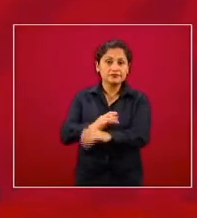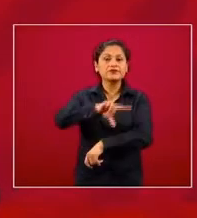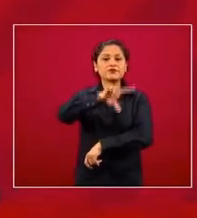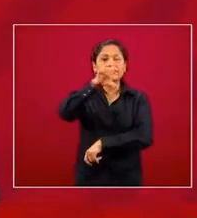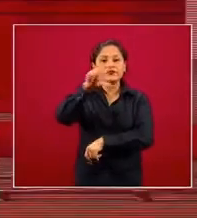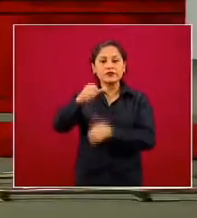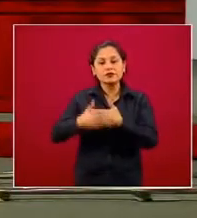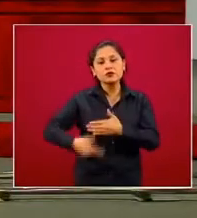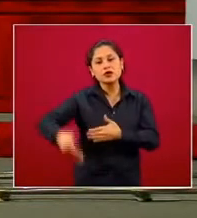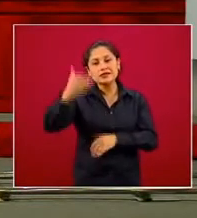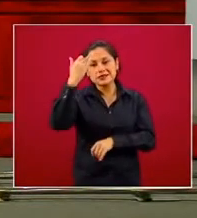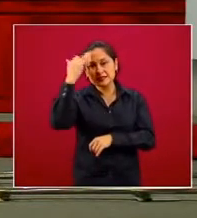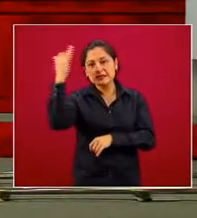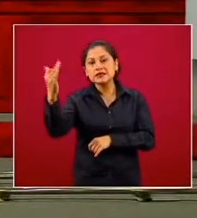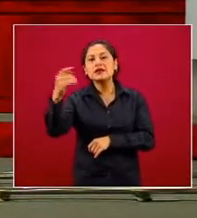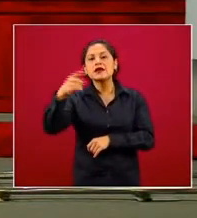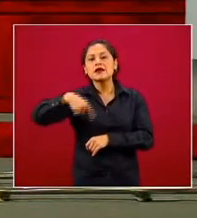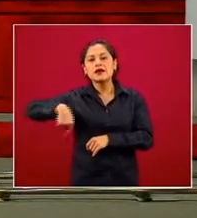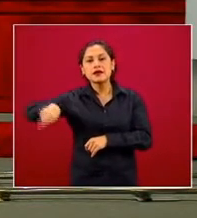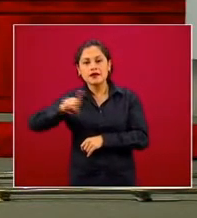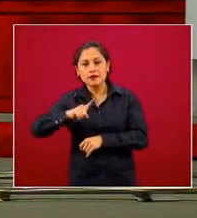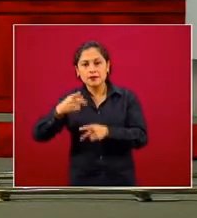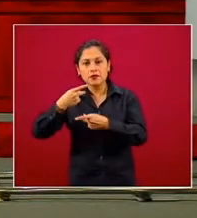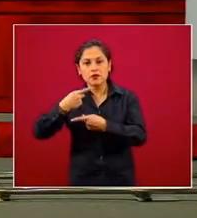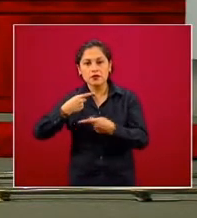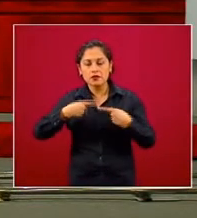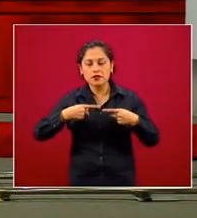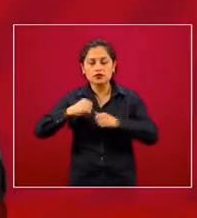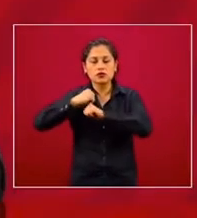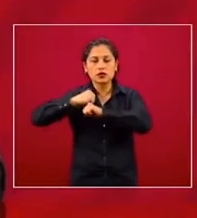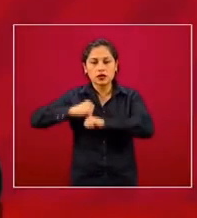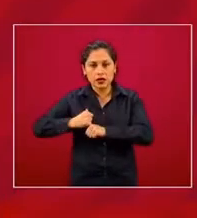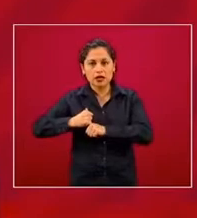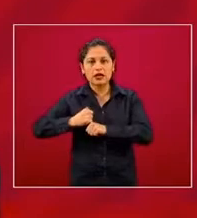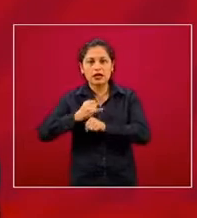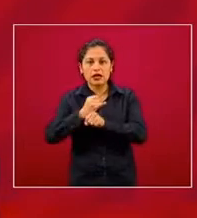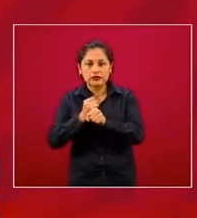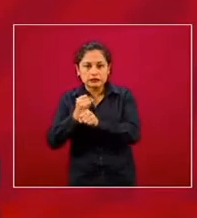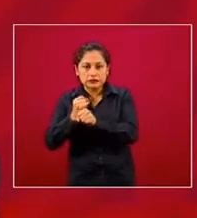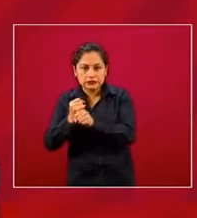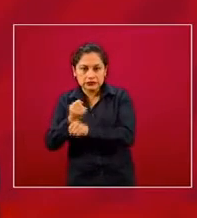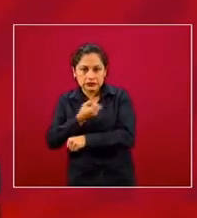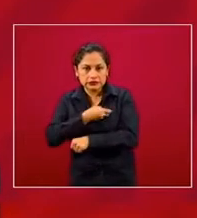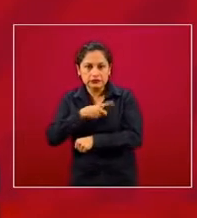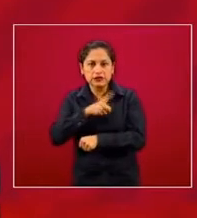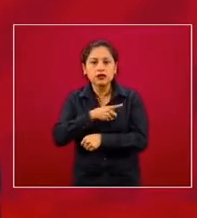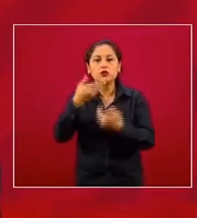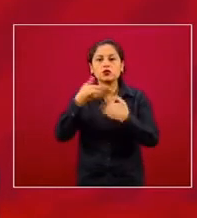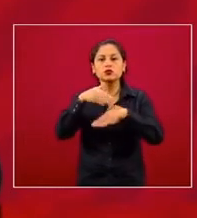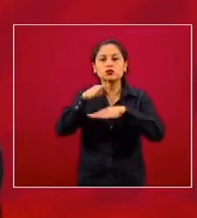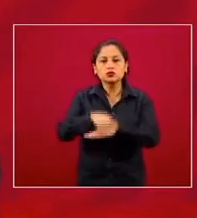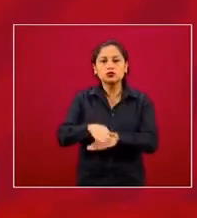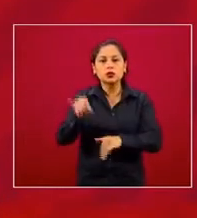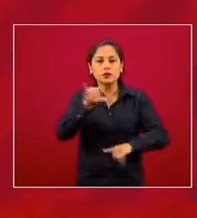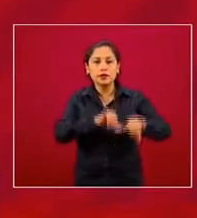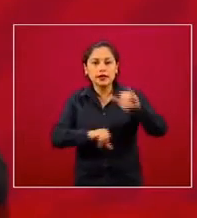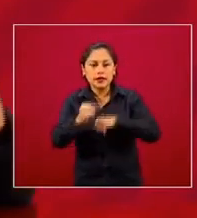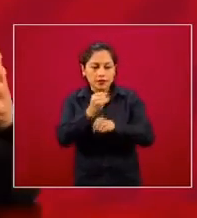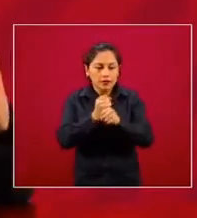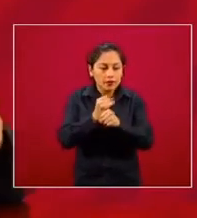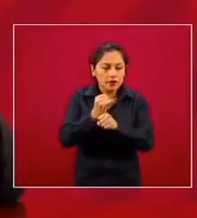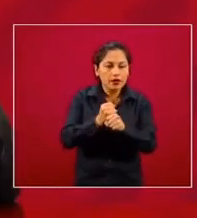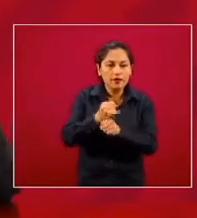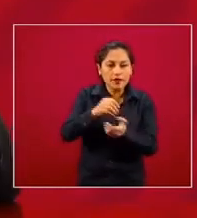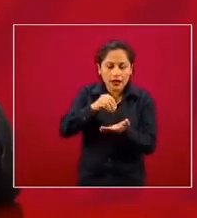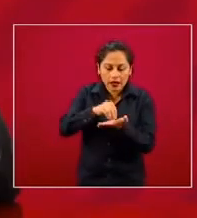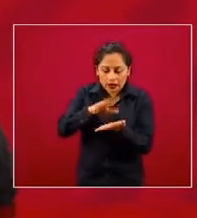topic. When we talk about this immune flock phenomenon, we'll talk about the survey, but this is looking to put